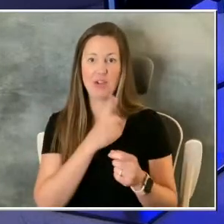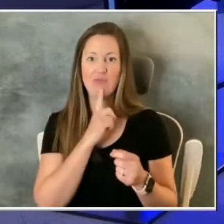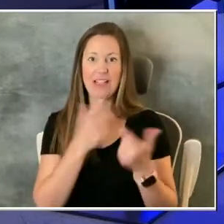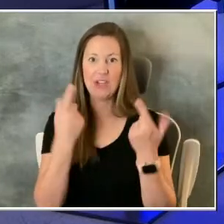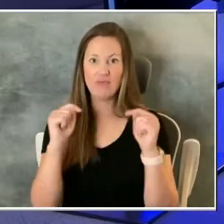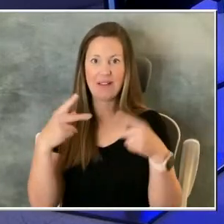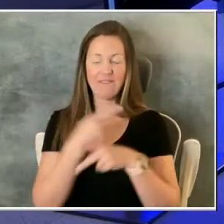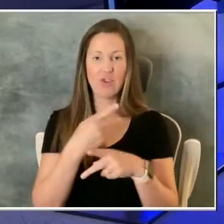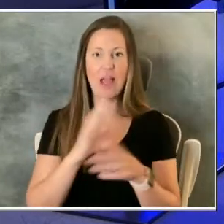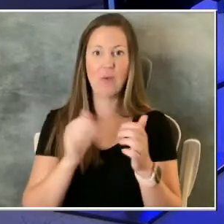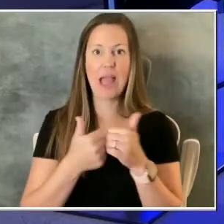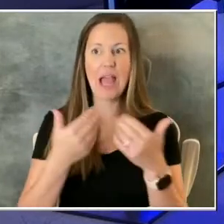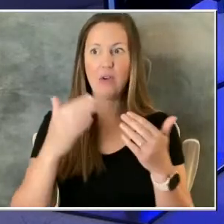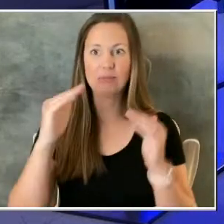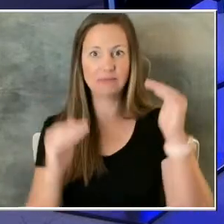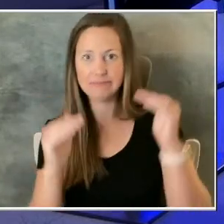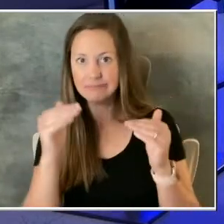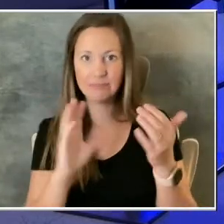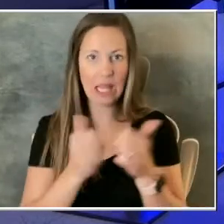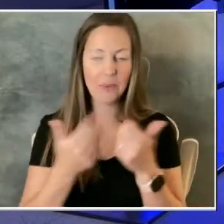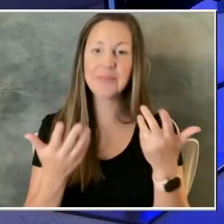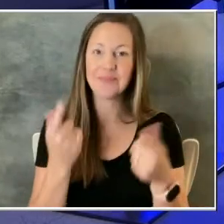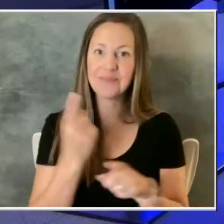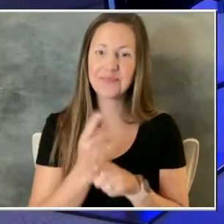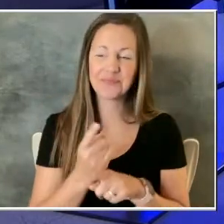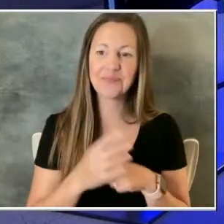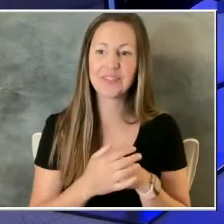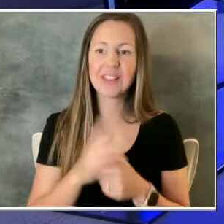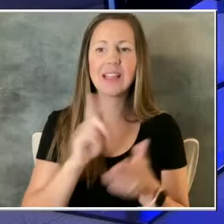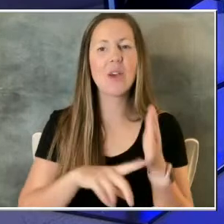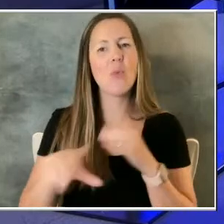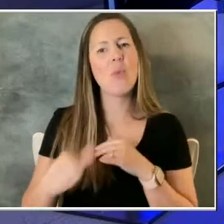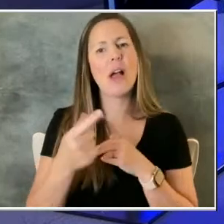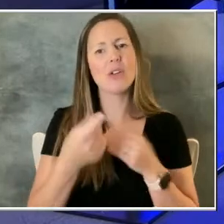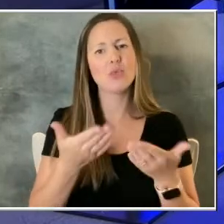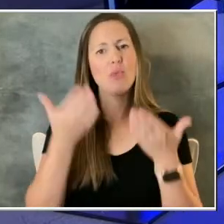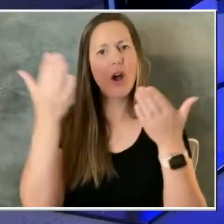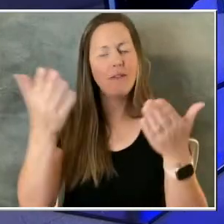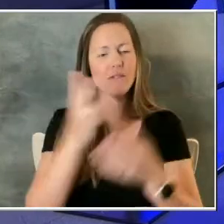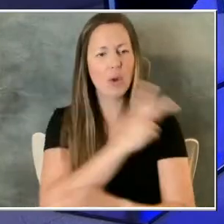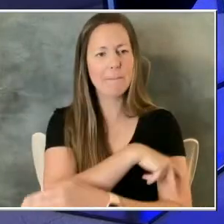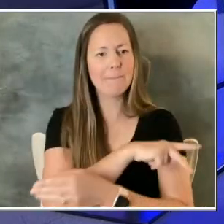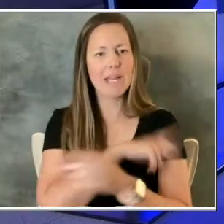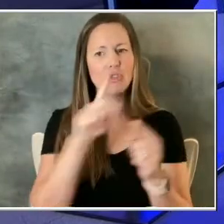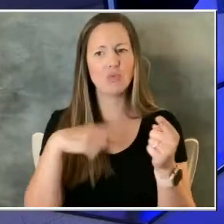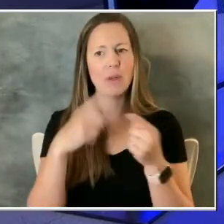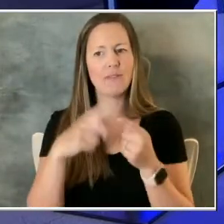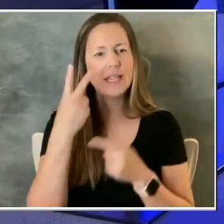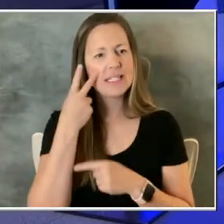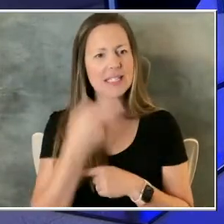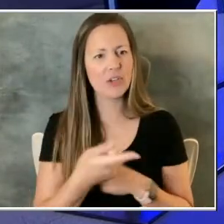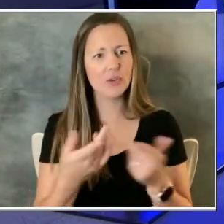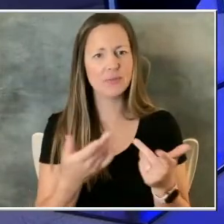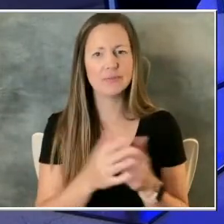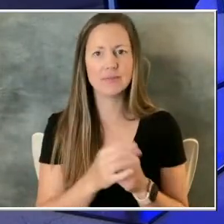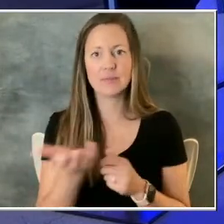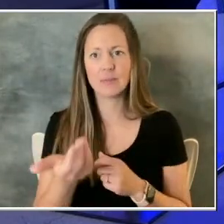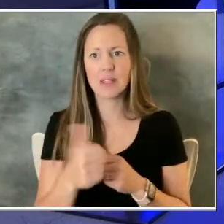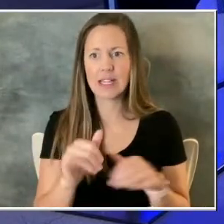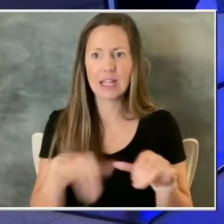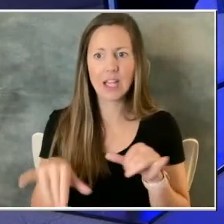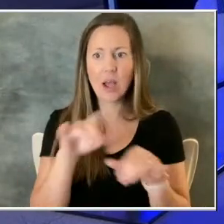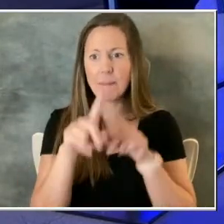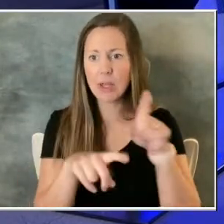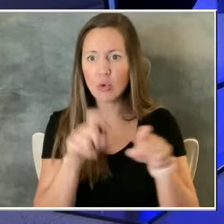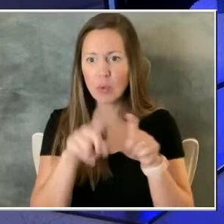scale tips and doing those right things. What else are you offering patients, Patty, when they come to you? What are there any common questions, any common